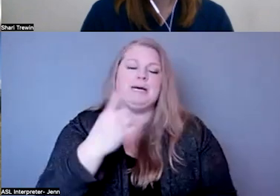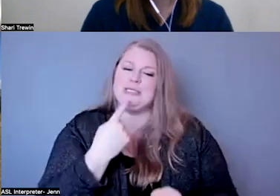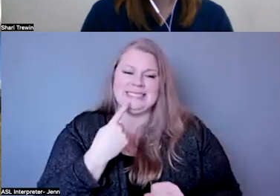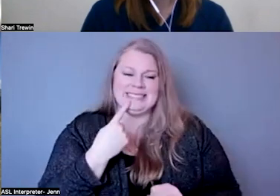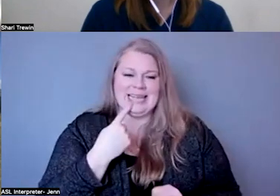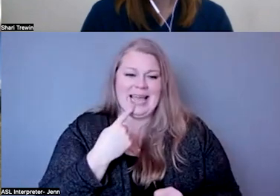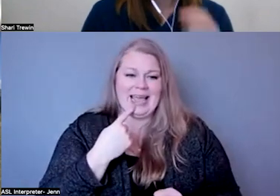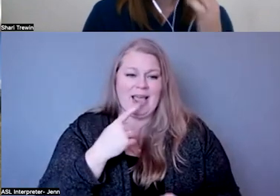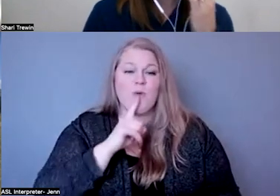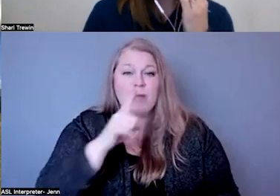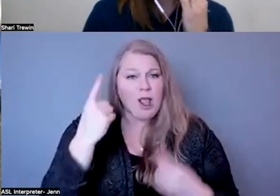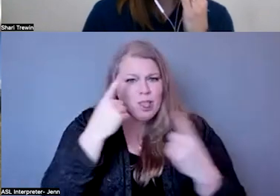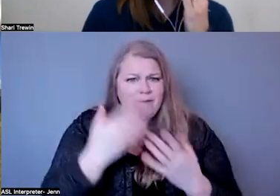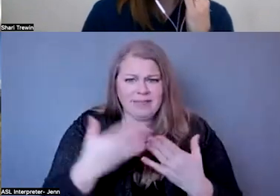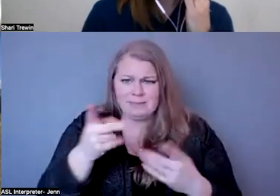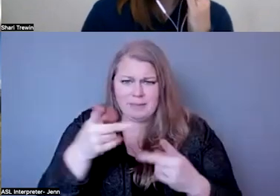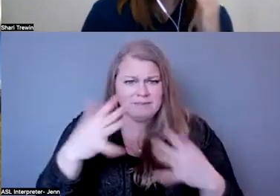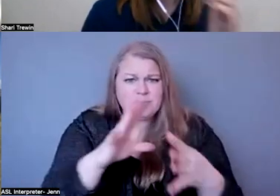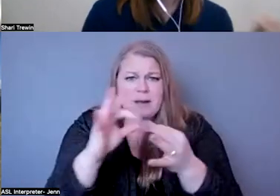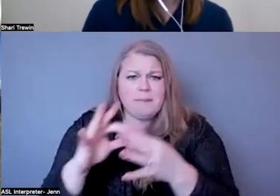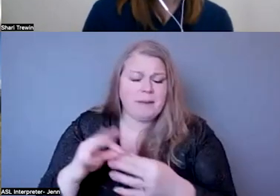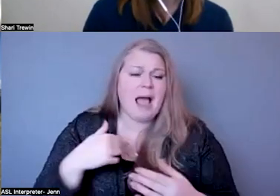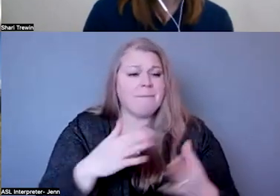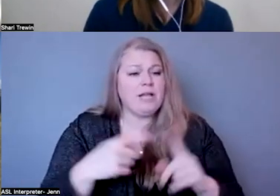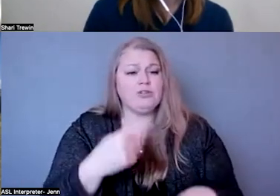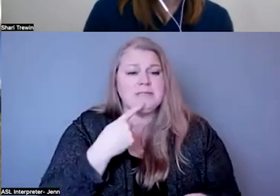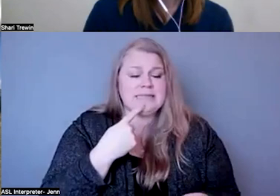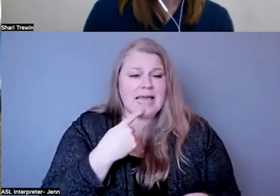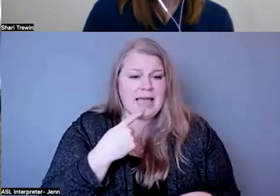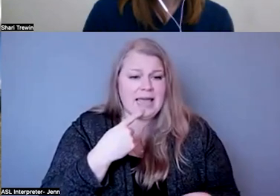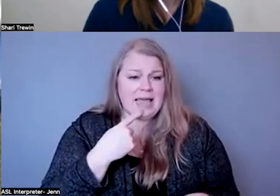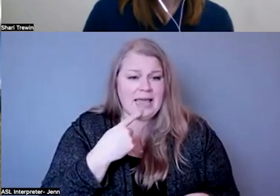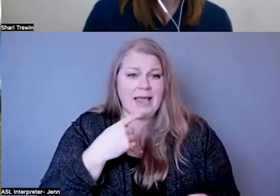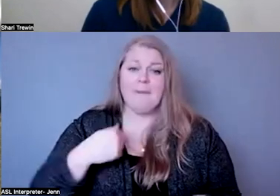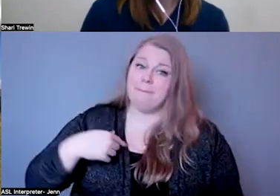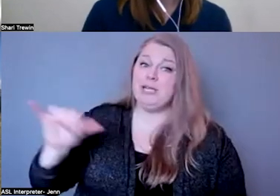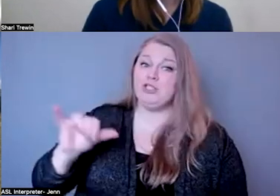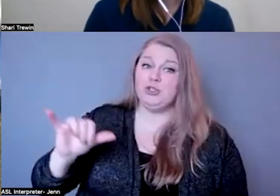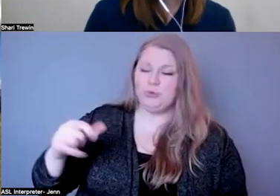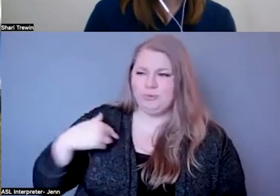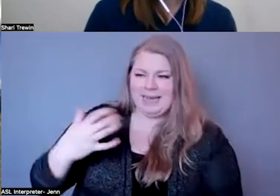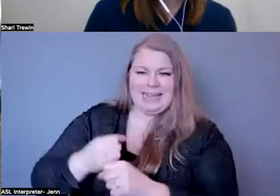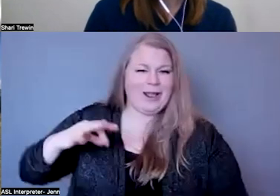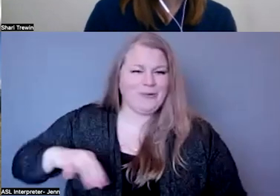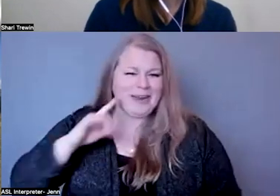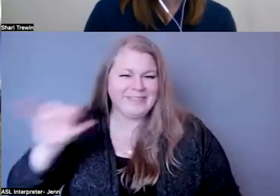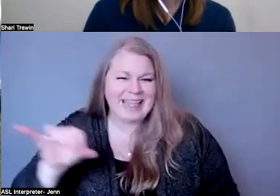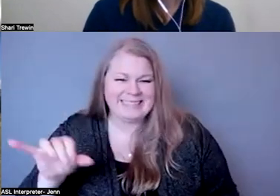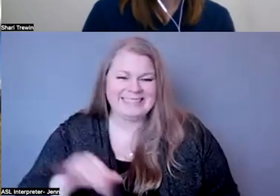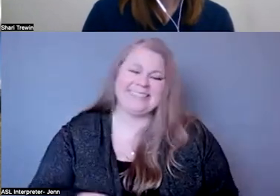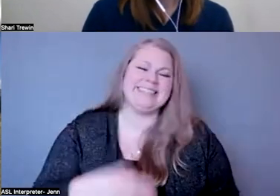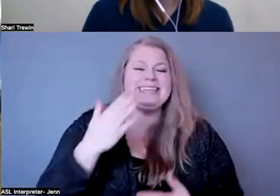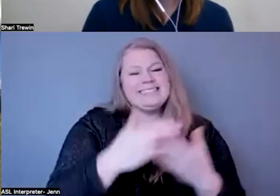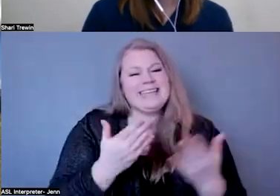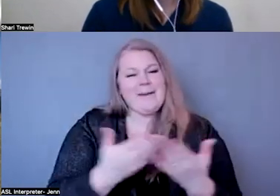the really thoughtful things that people said before. I was going to say those too and take the credit for those. But there are a couple of things that I wanted